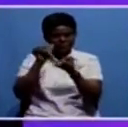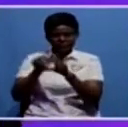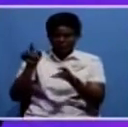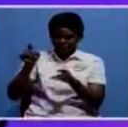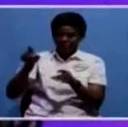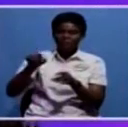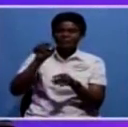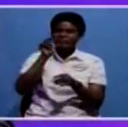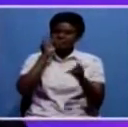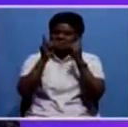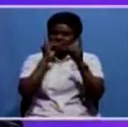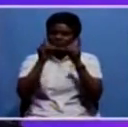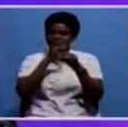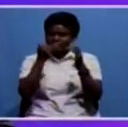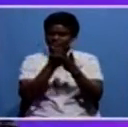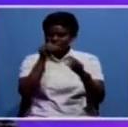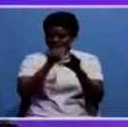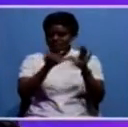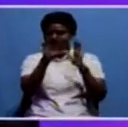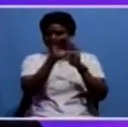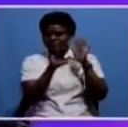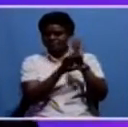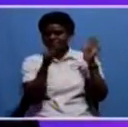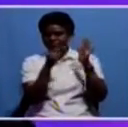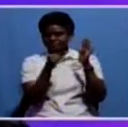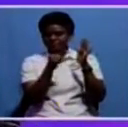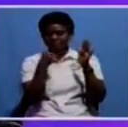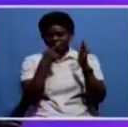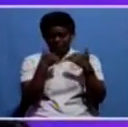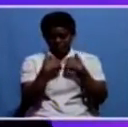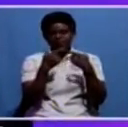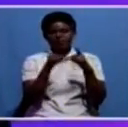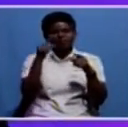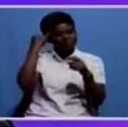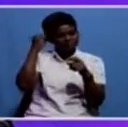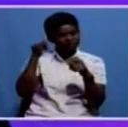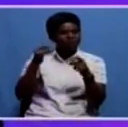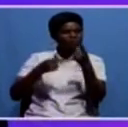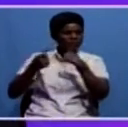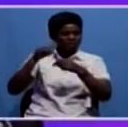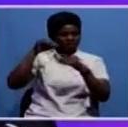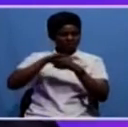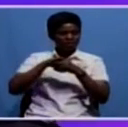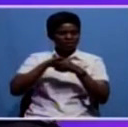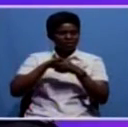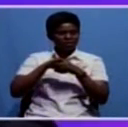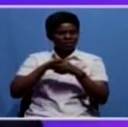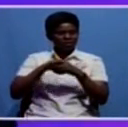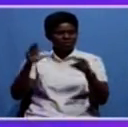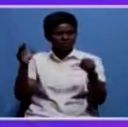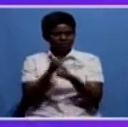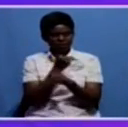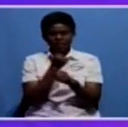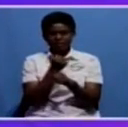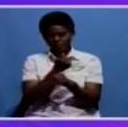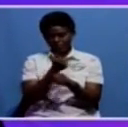discuss outstanding issues around the Constitution. Those who had a different opinion came. They won on some things, they didn't win